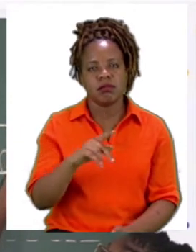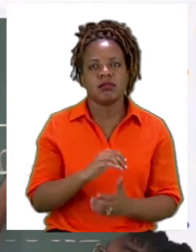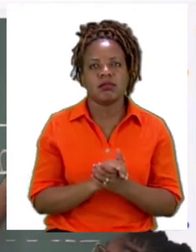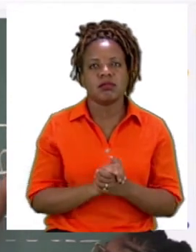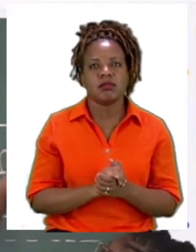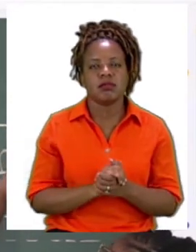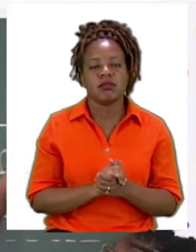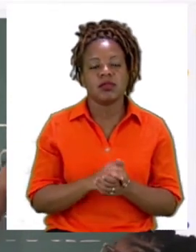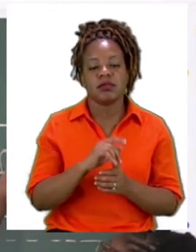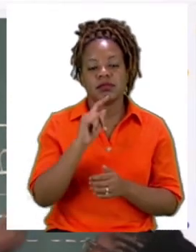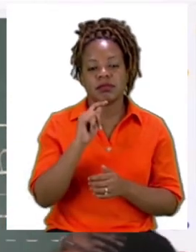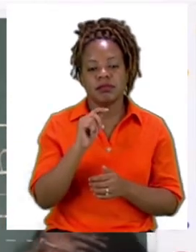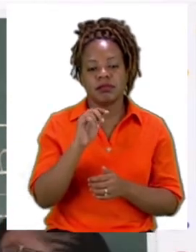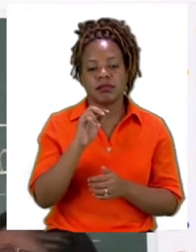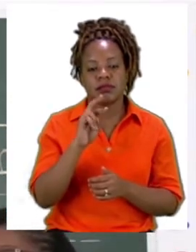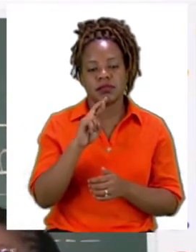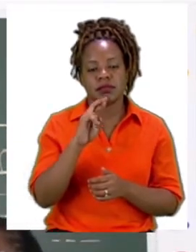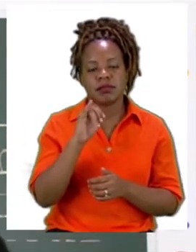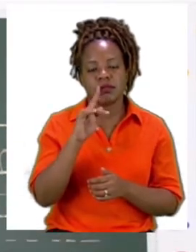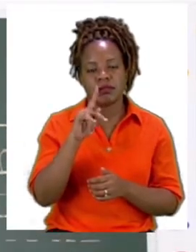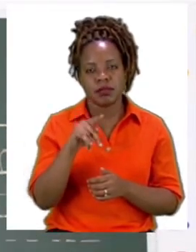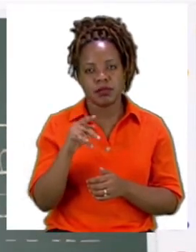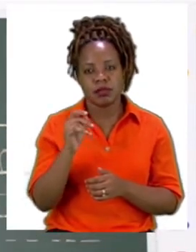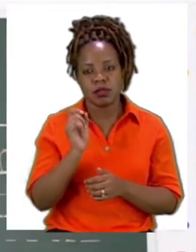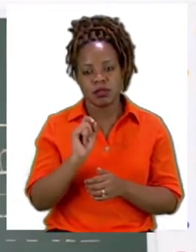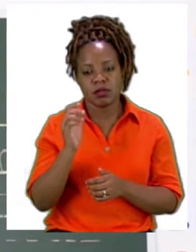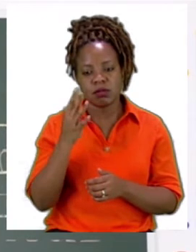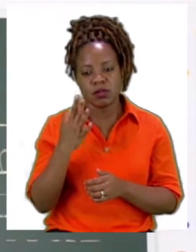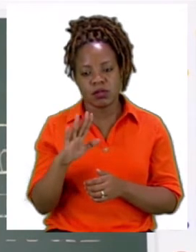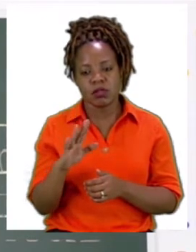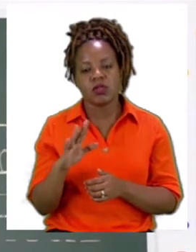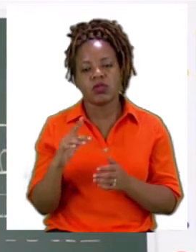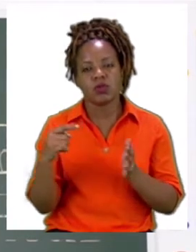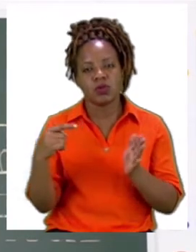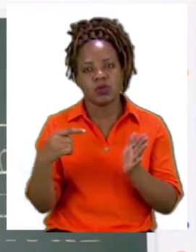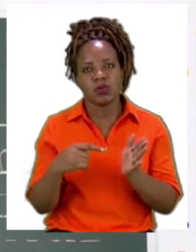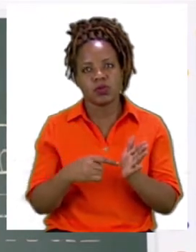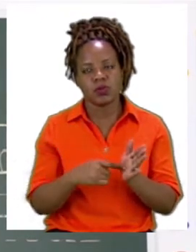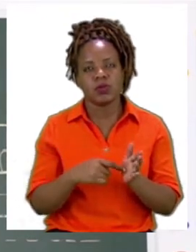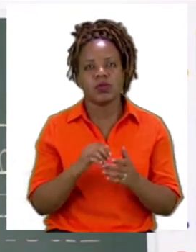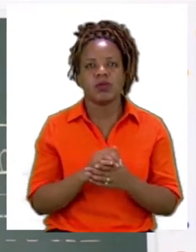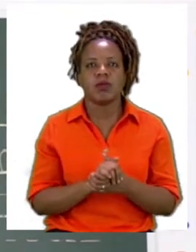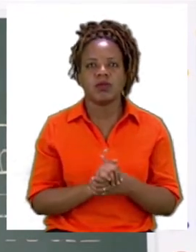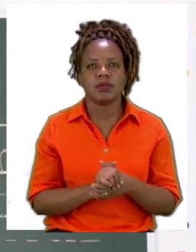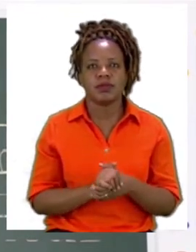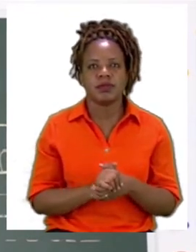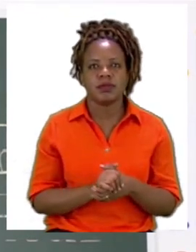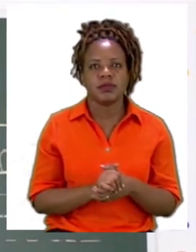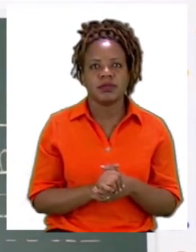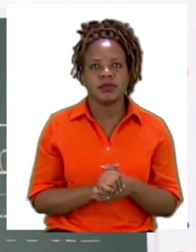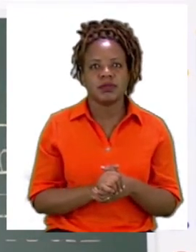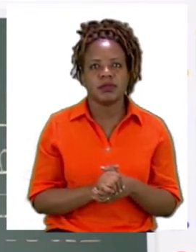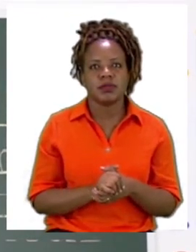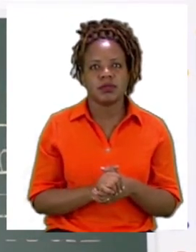agreed that we are going to end our sentence here. So in order to complete our